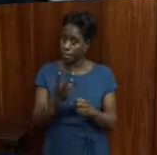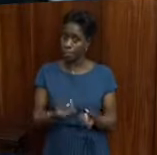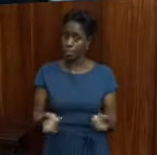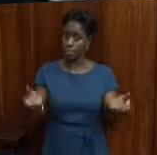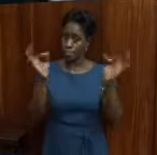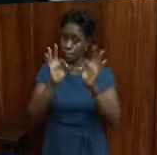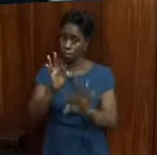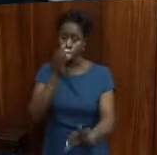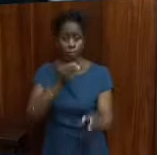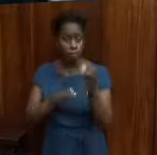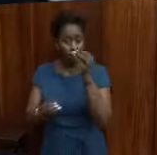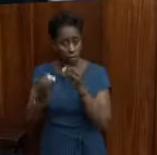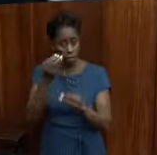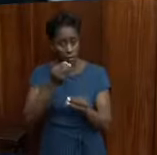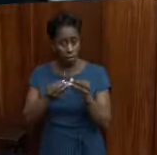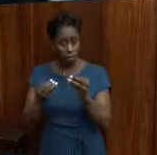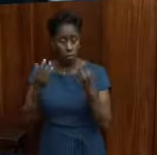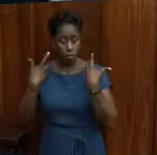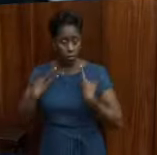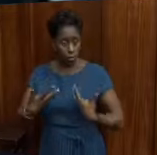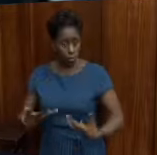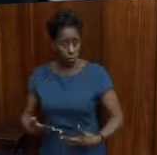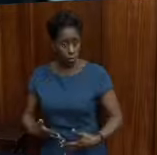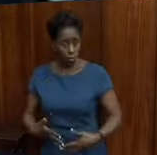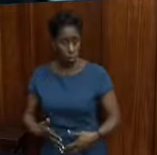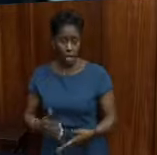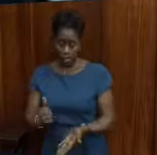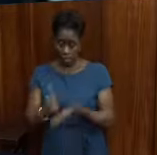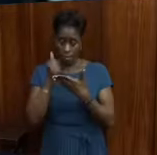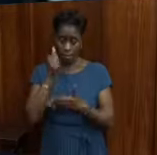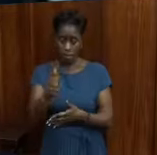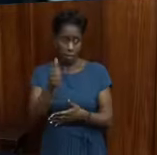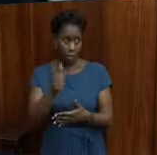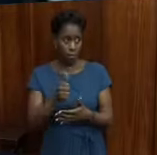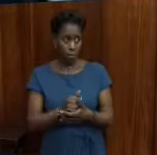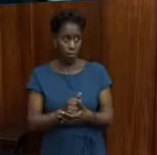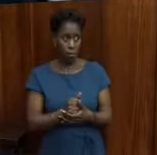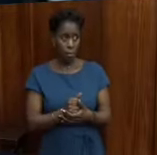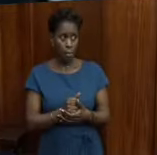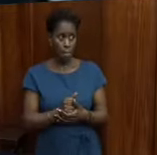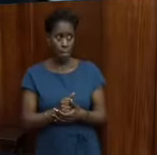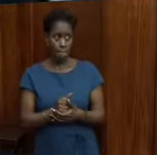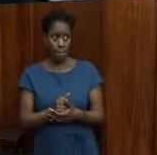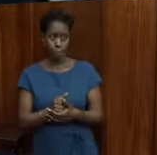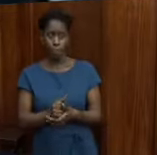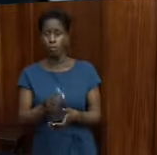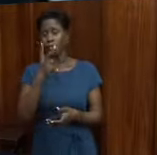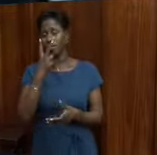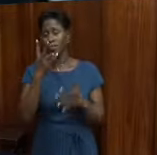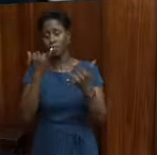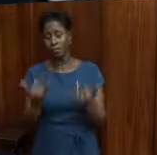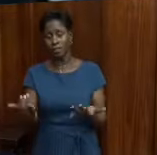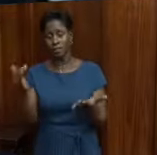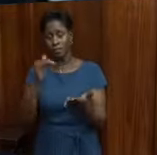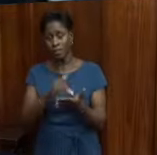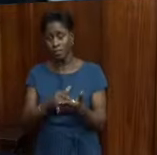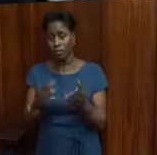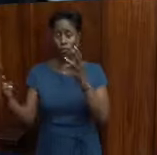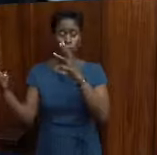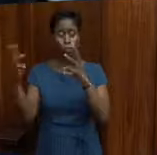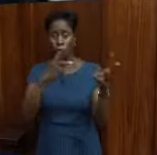and educate itself. The urgency of this task has been made even more pressing by the war in Ukraine and its direct